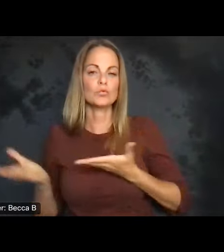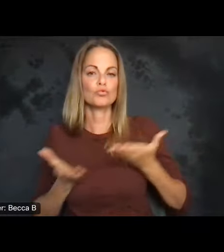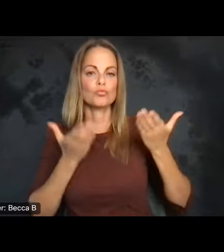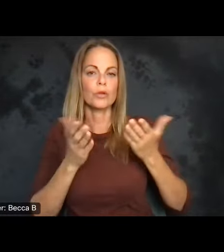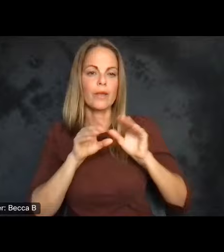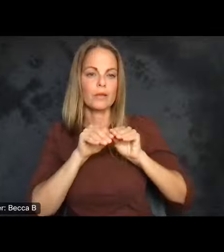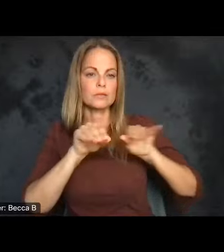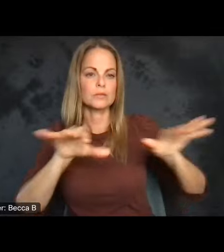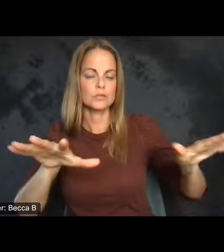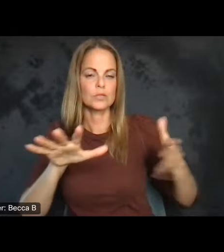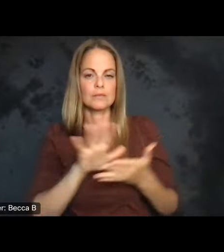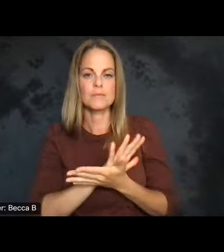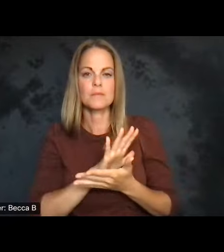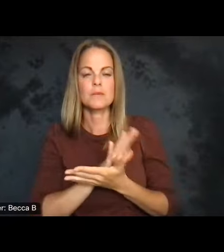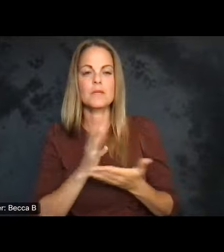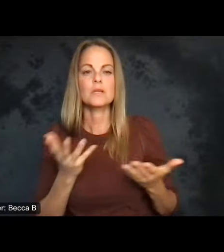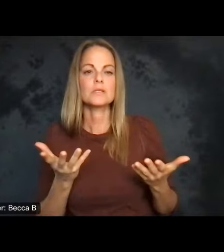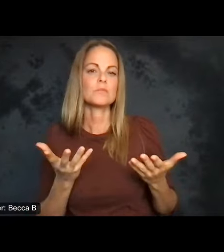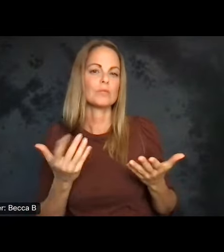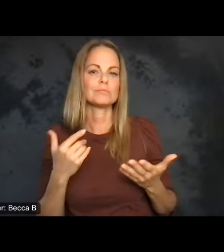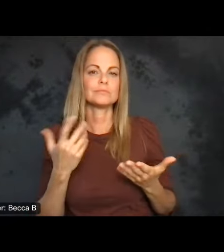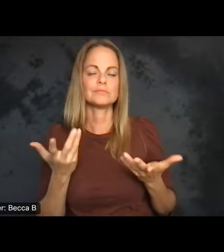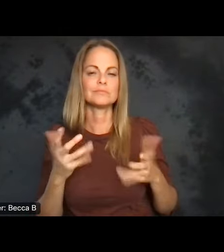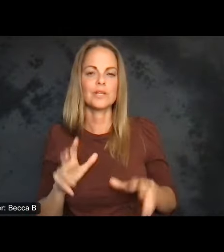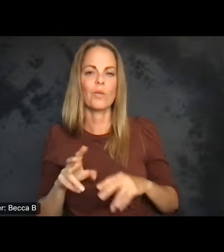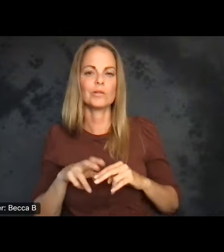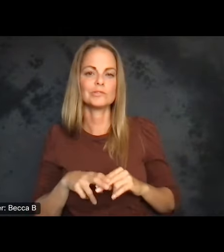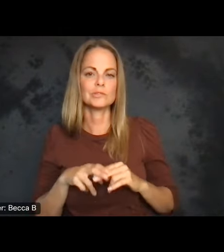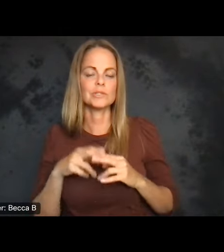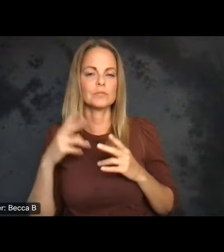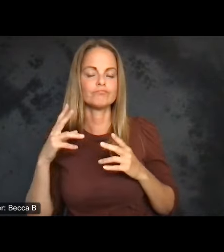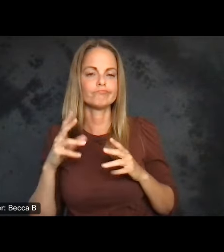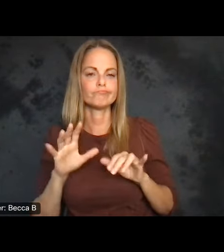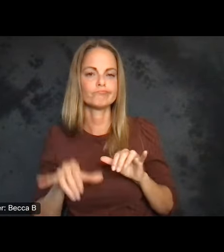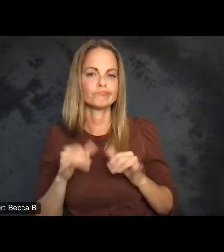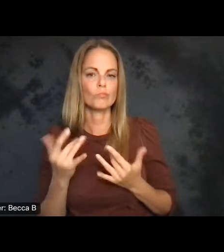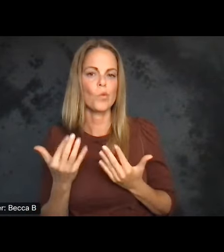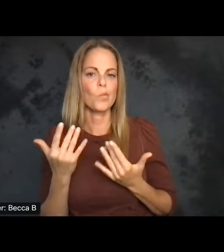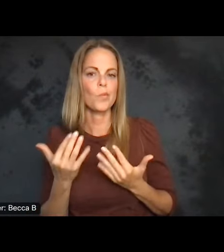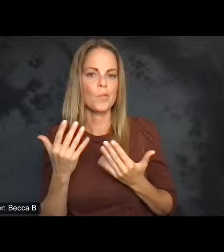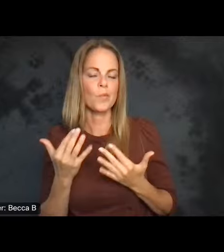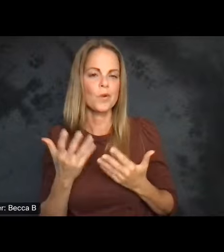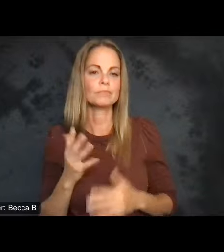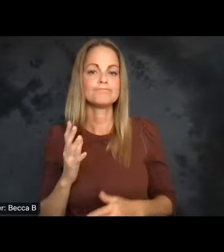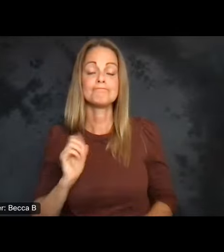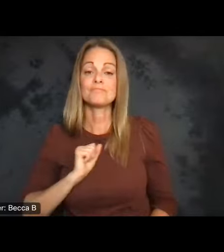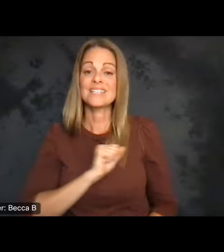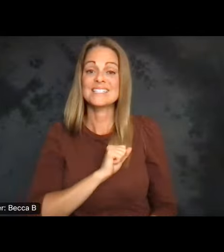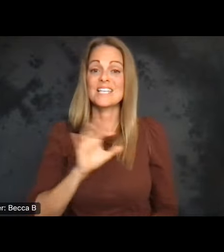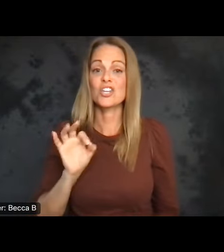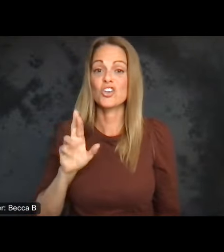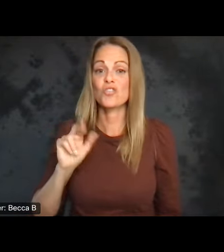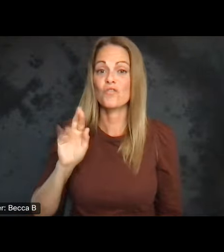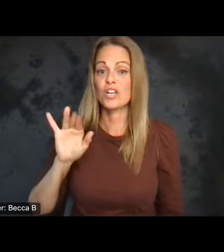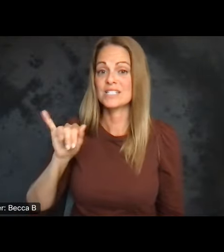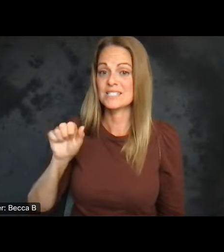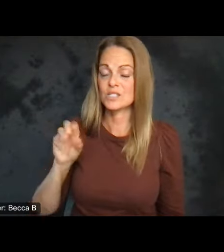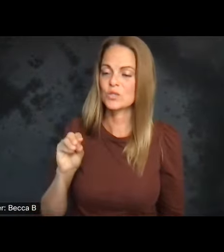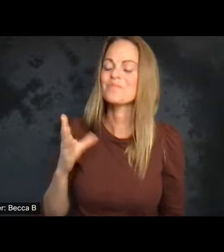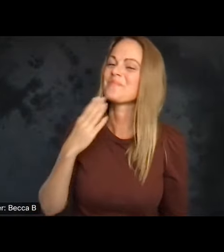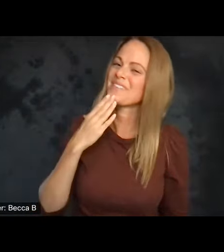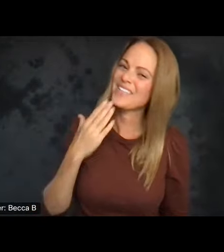but rather than just let us sit here. Senator Francisco. Thank you, Mr. Chair, and I probably should have asked this before. I know